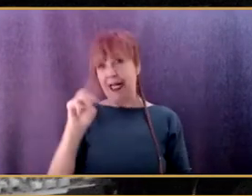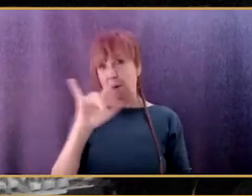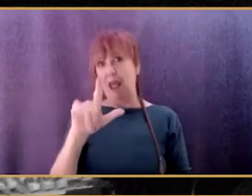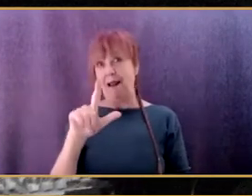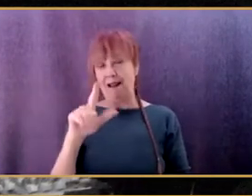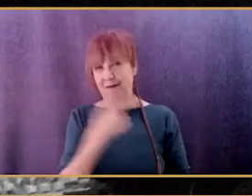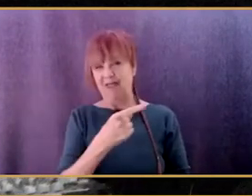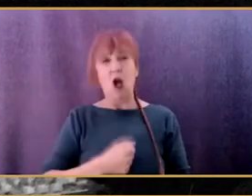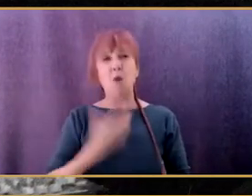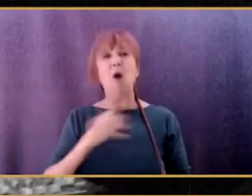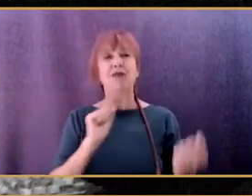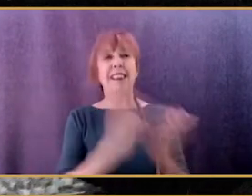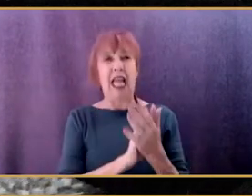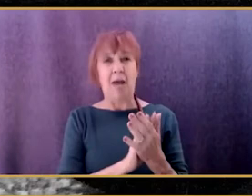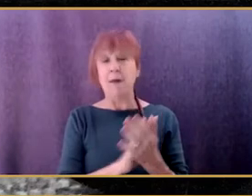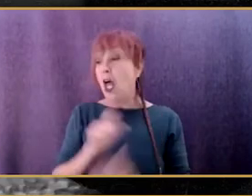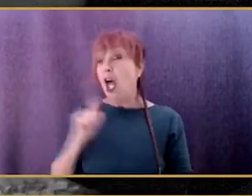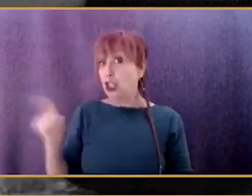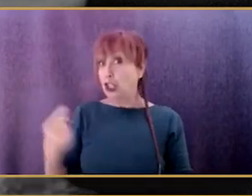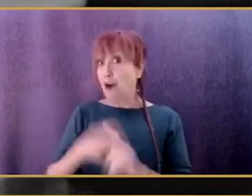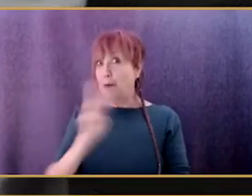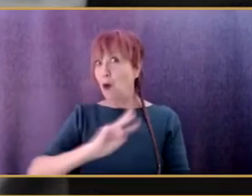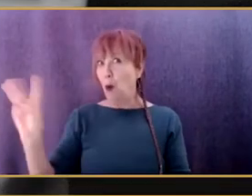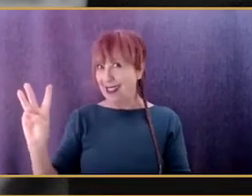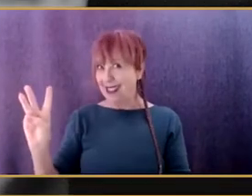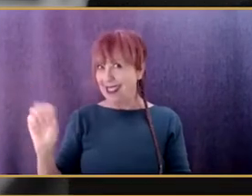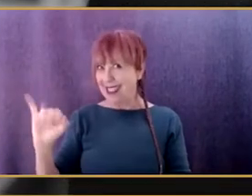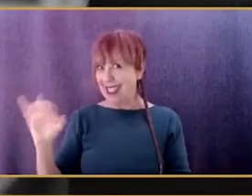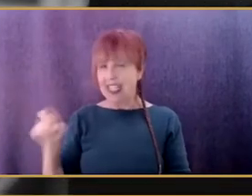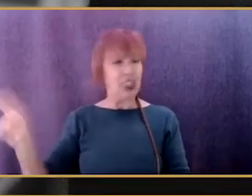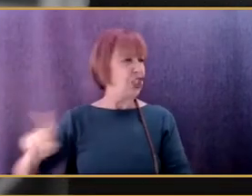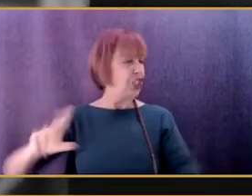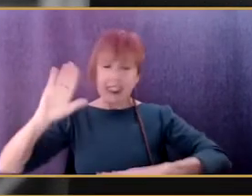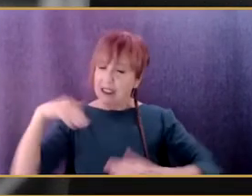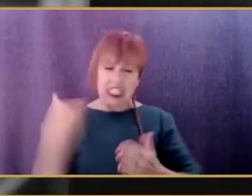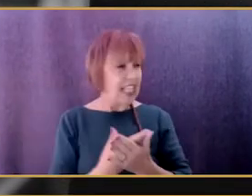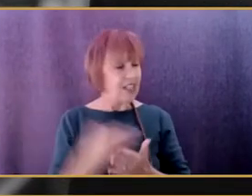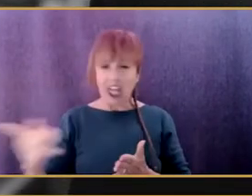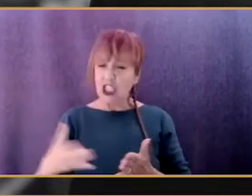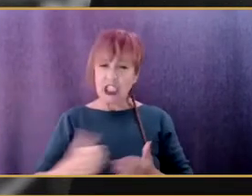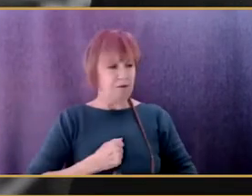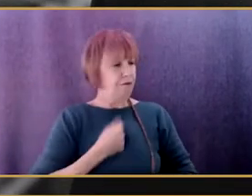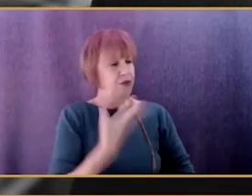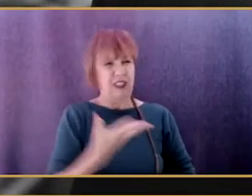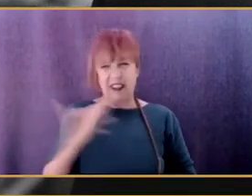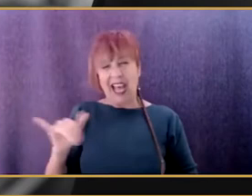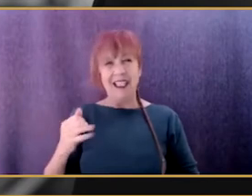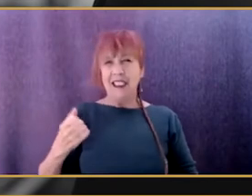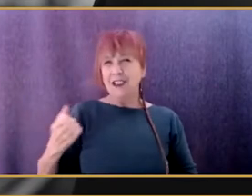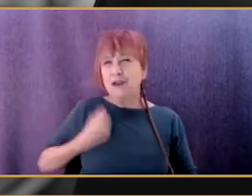Green Mill Poetry Slam Patricia is from the west side She testifies to that kind of